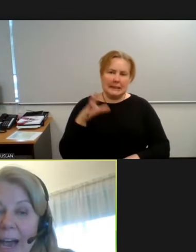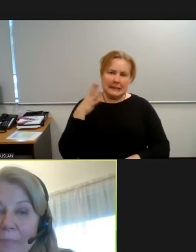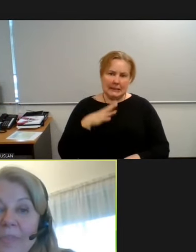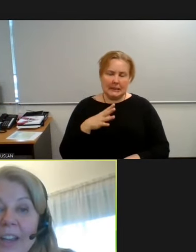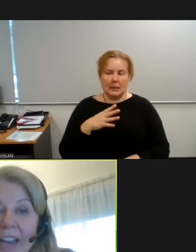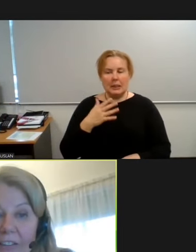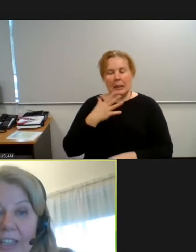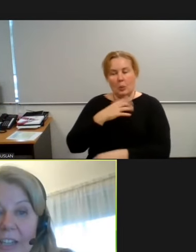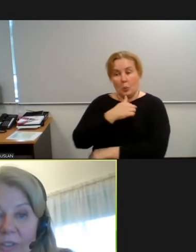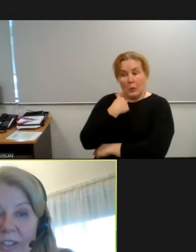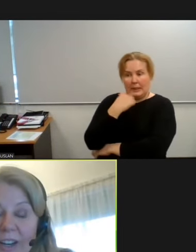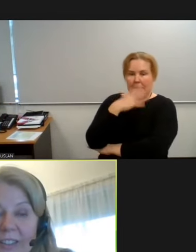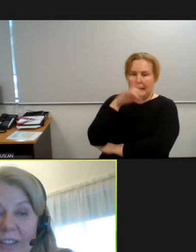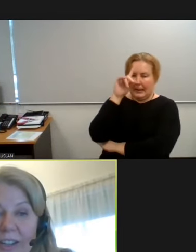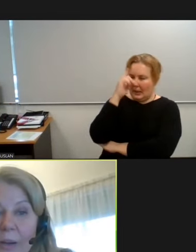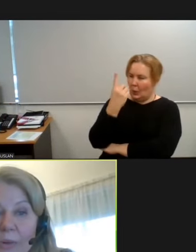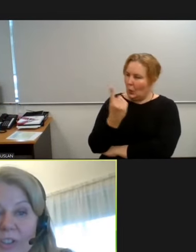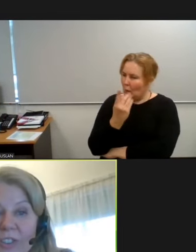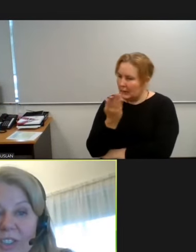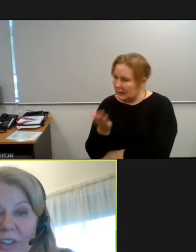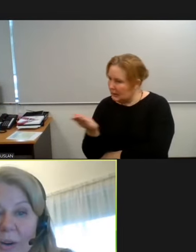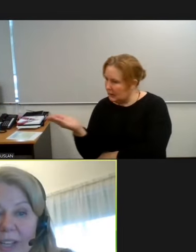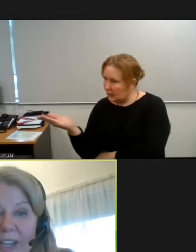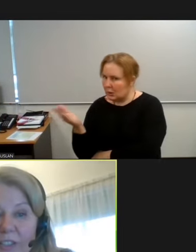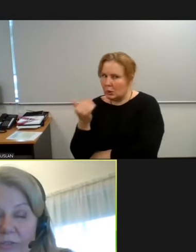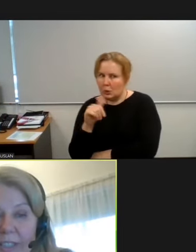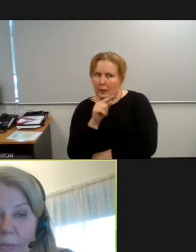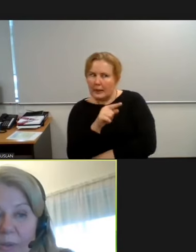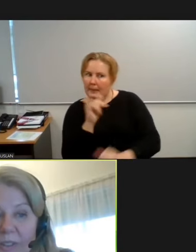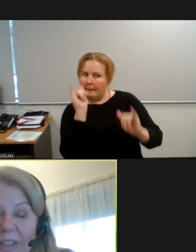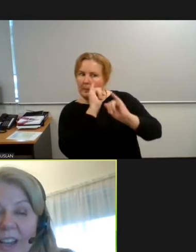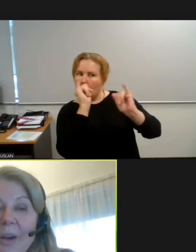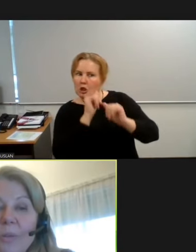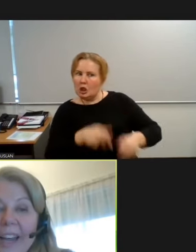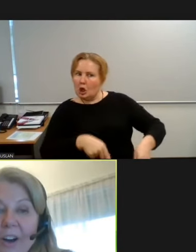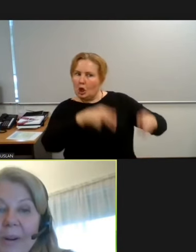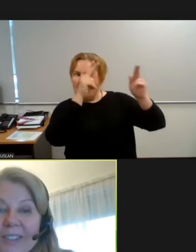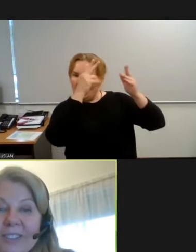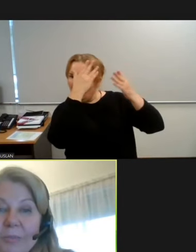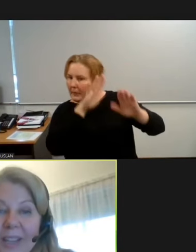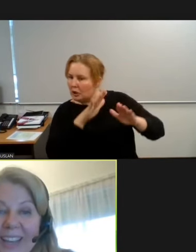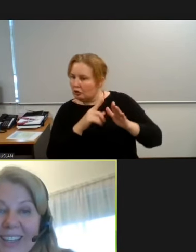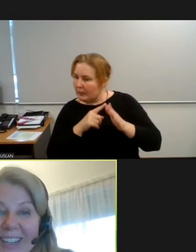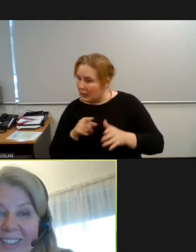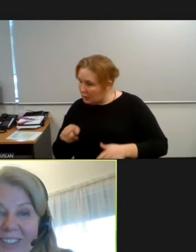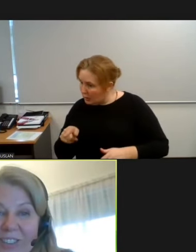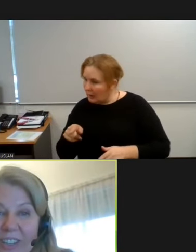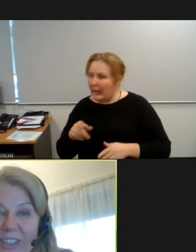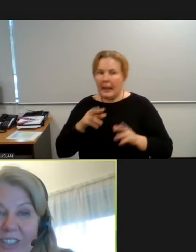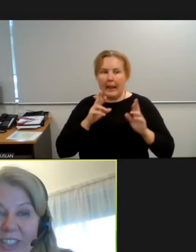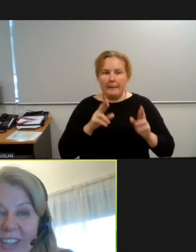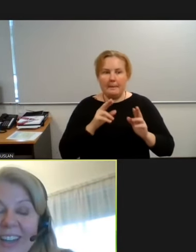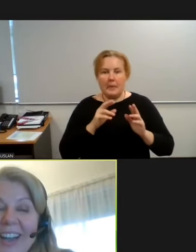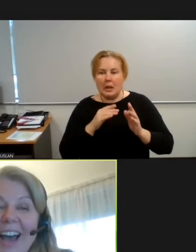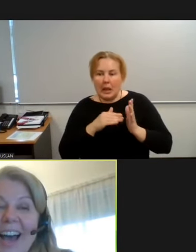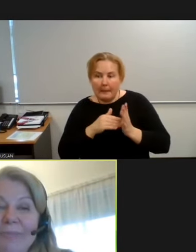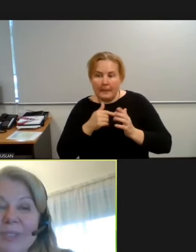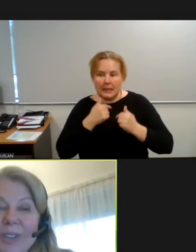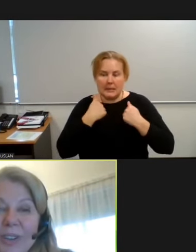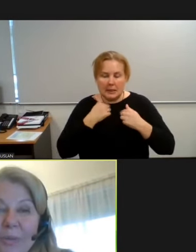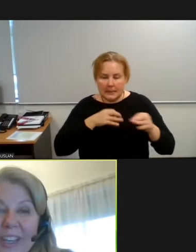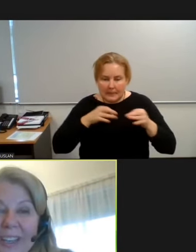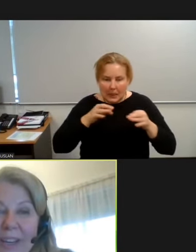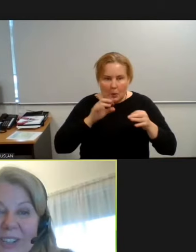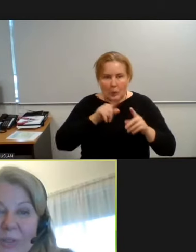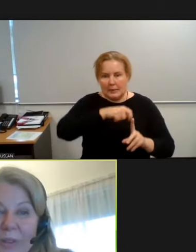is currently utilising that emergency accommodation response will help us to plan the exit strategy